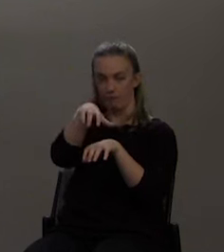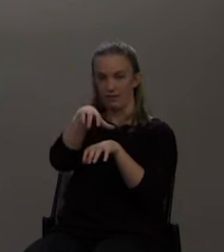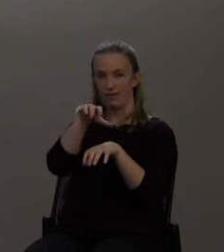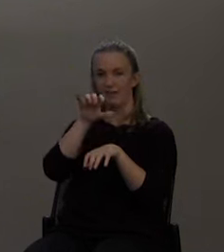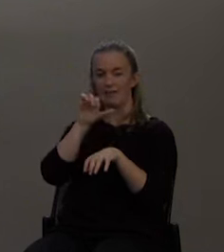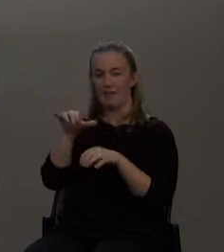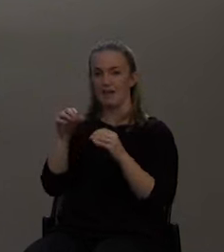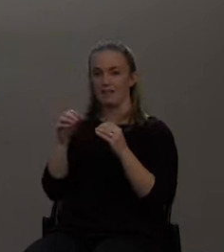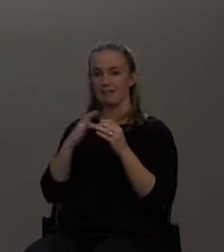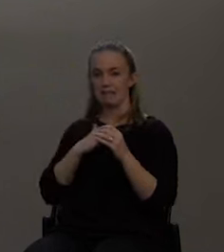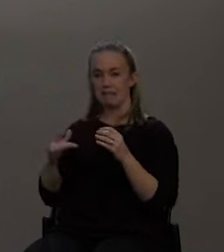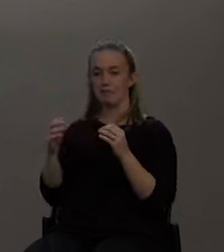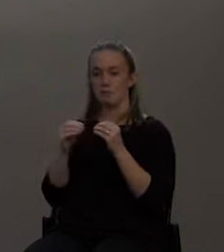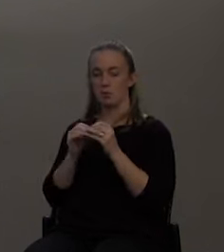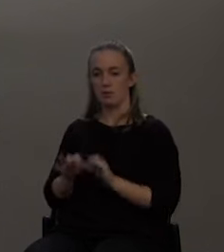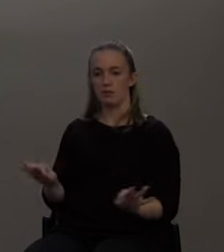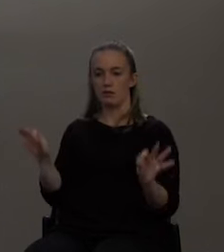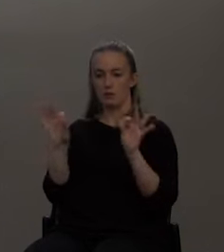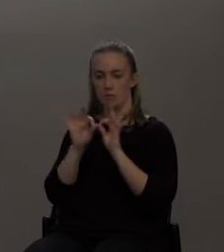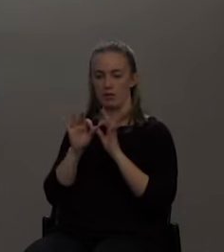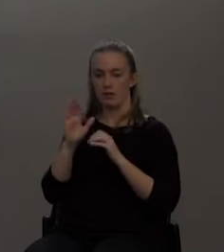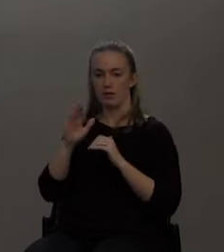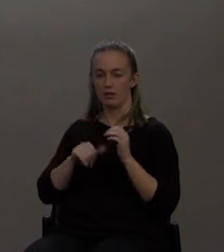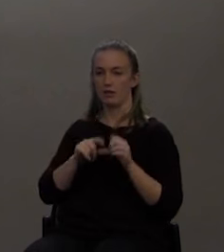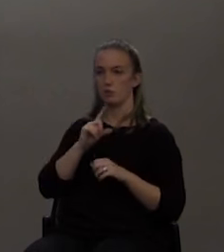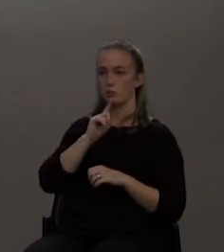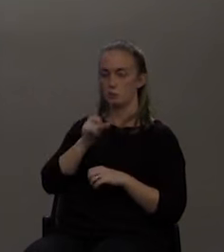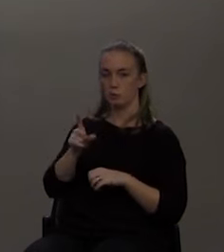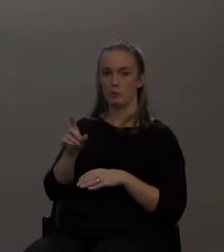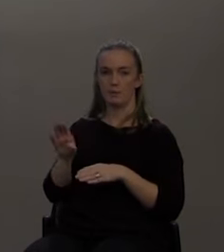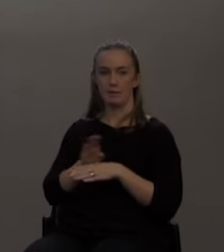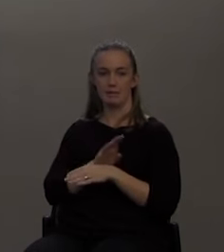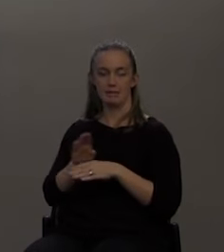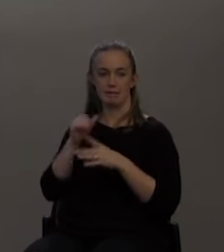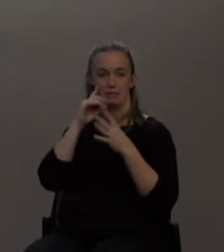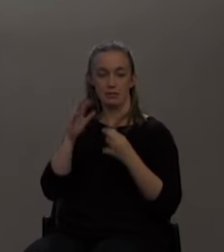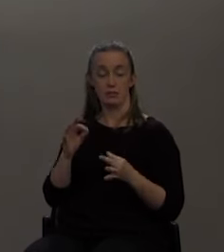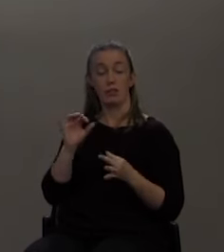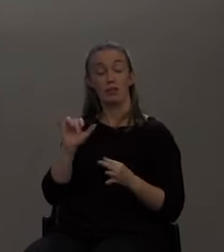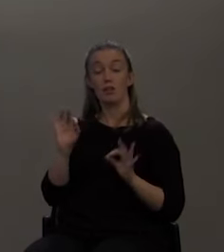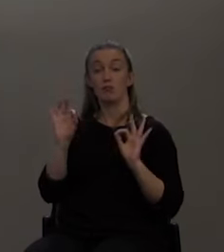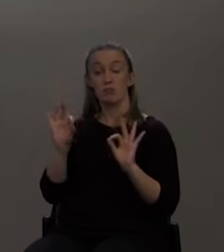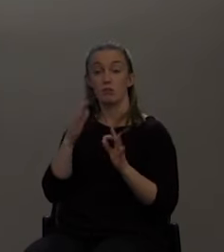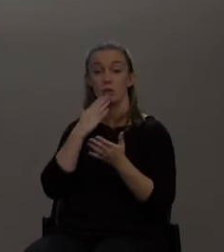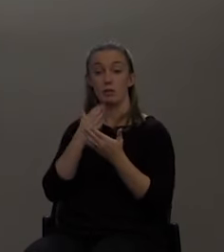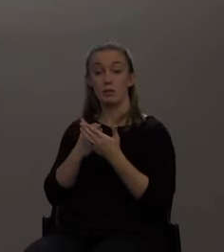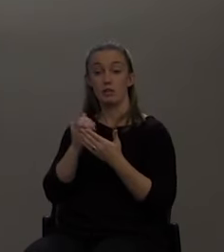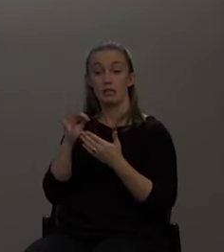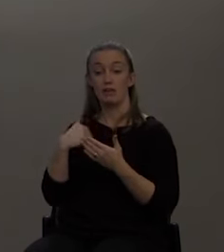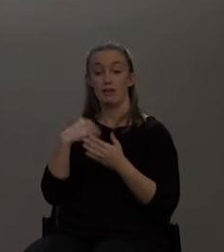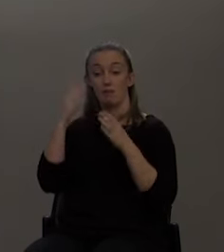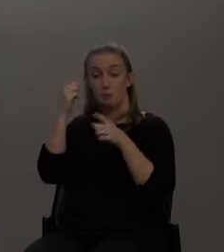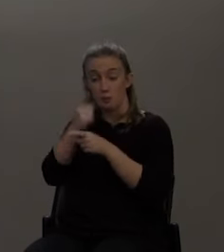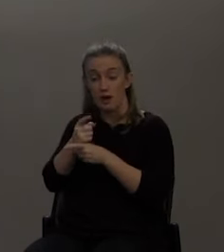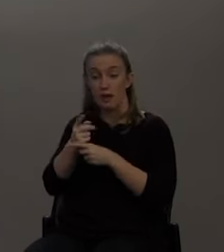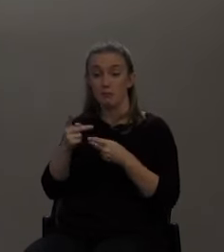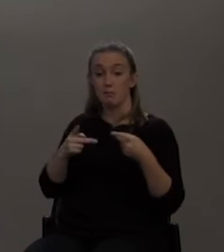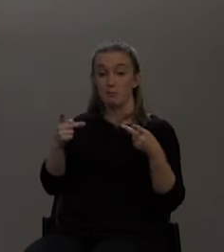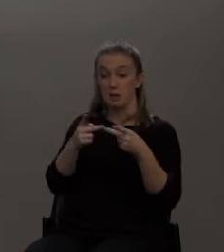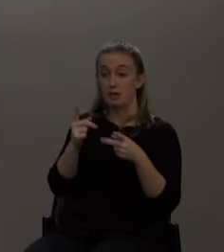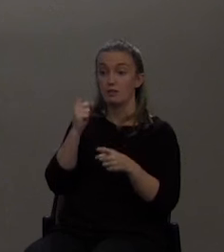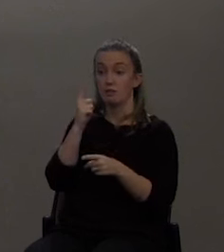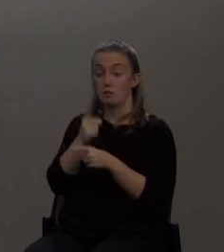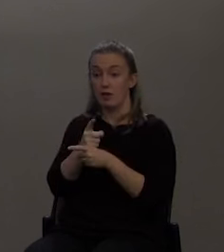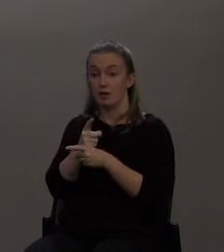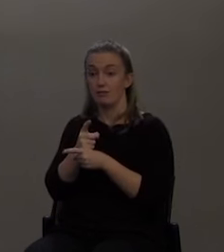logic that a true arm's length transaction would be. And that's a good thing from a standpoint of, if we have the right place, the right space in the right